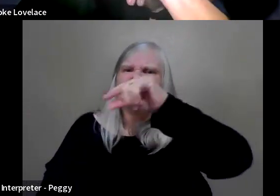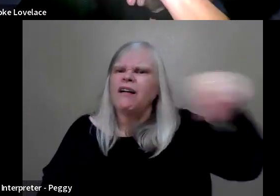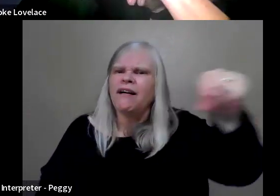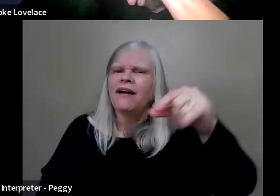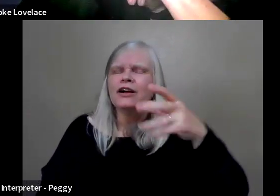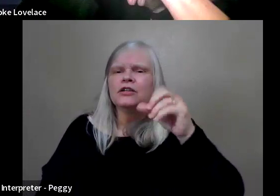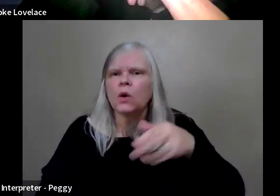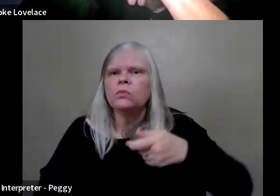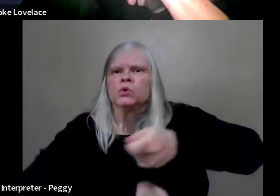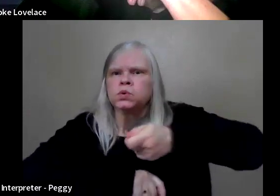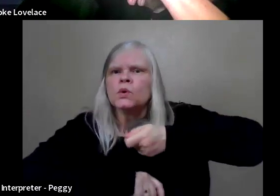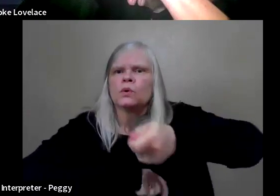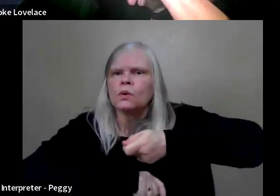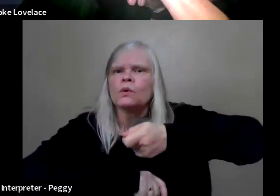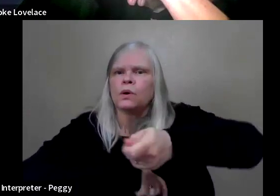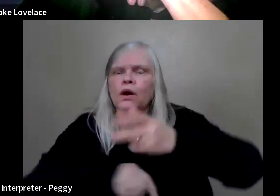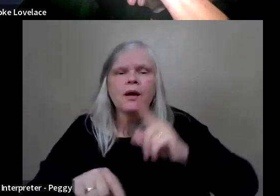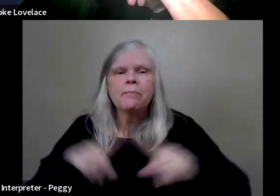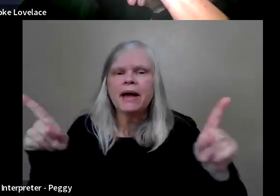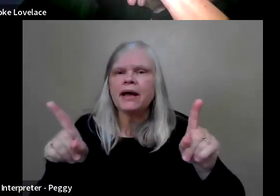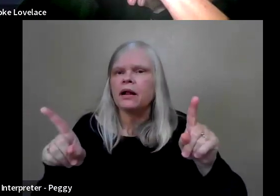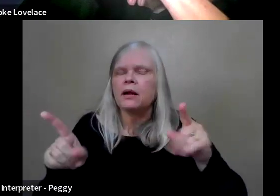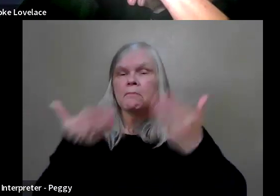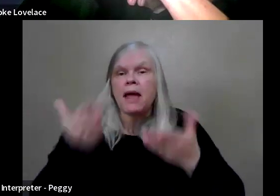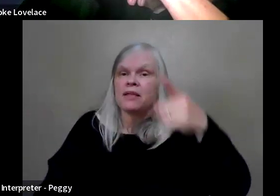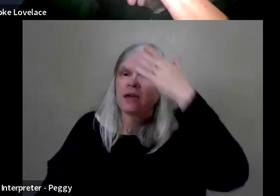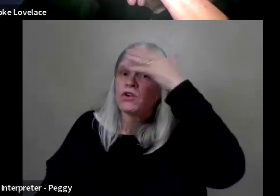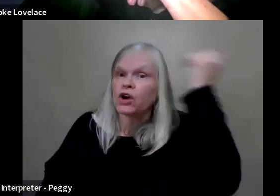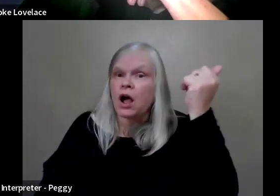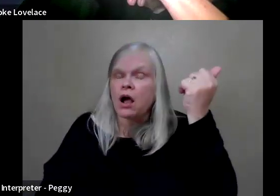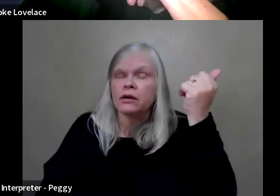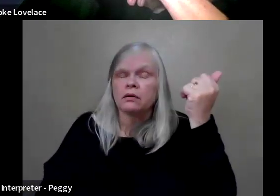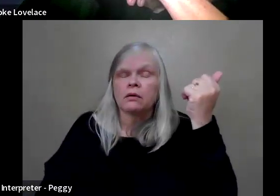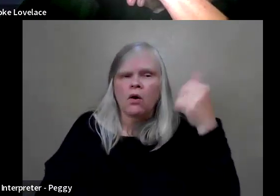addition, they may have forgotten they've already done it. That could certainly be another